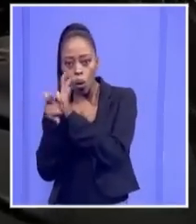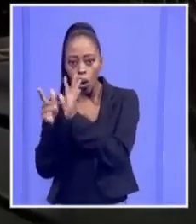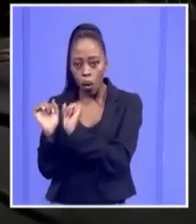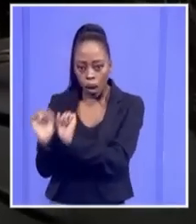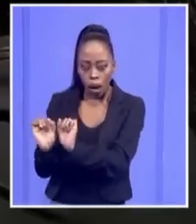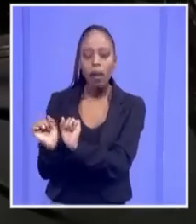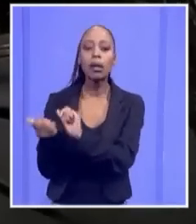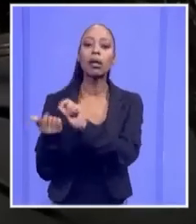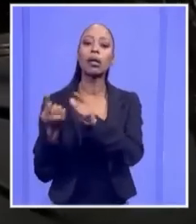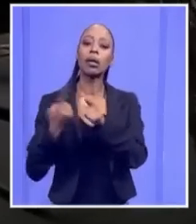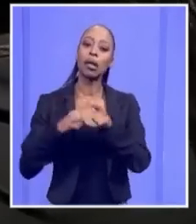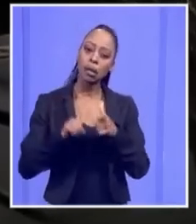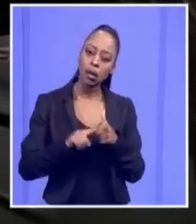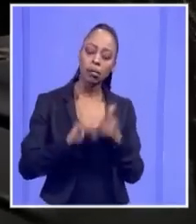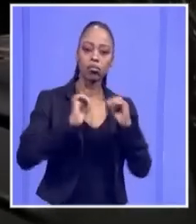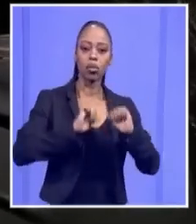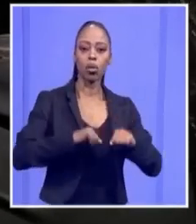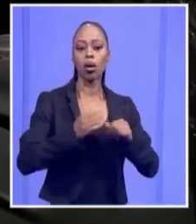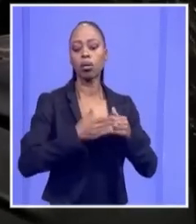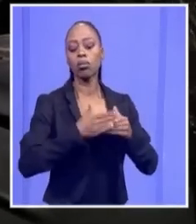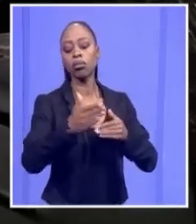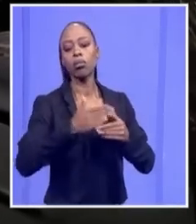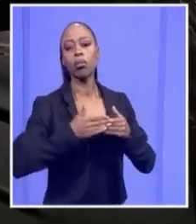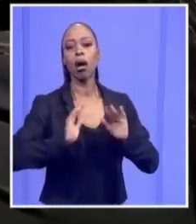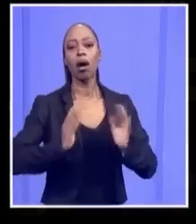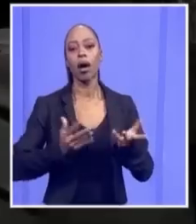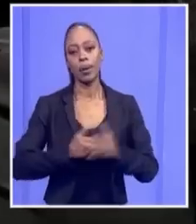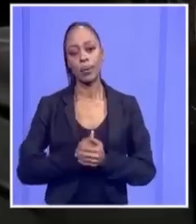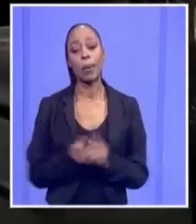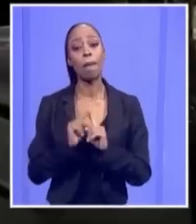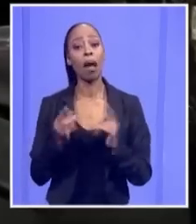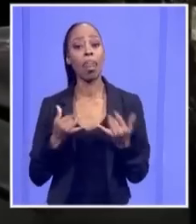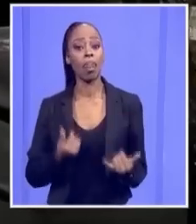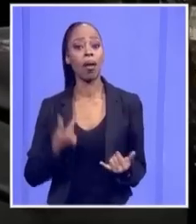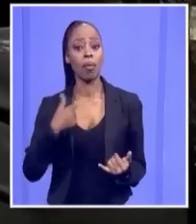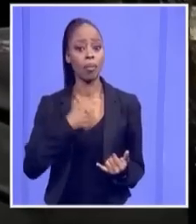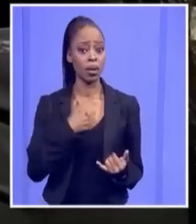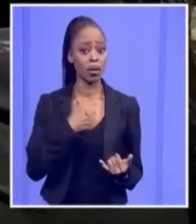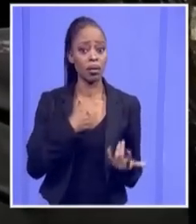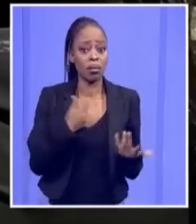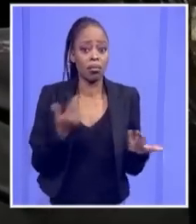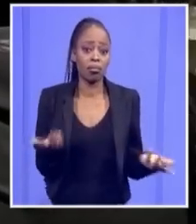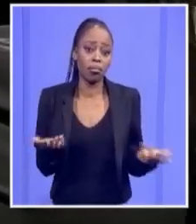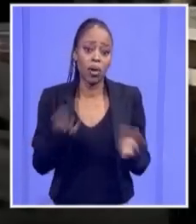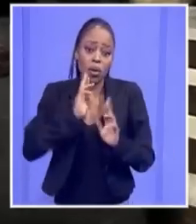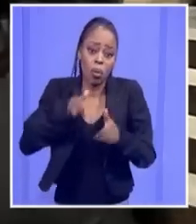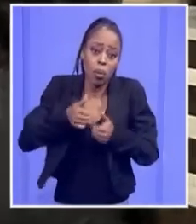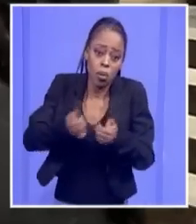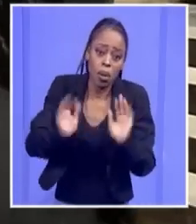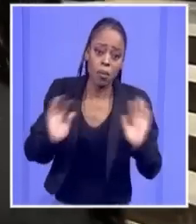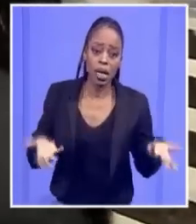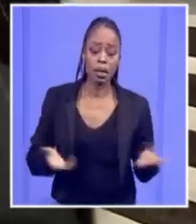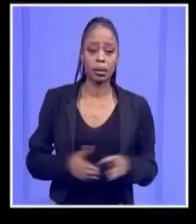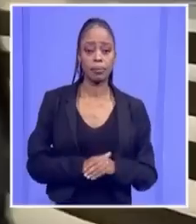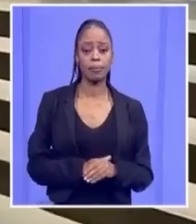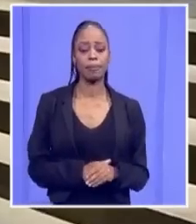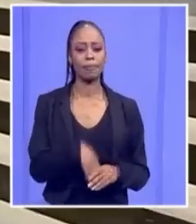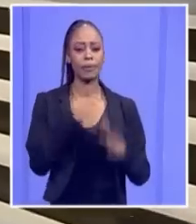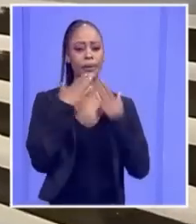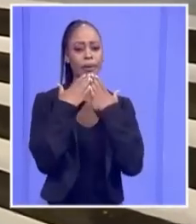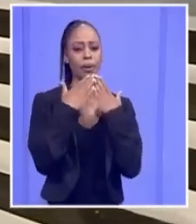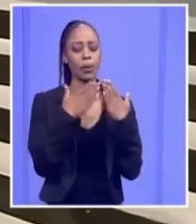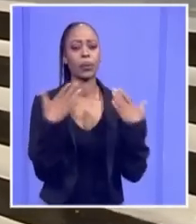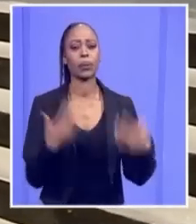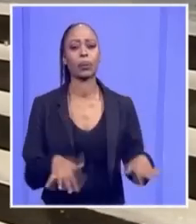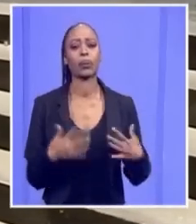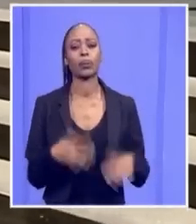team, and they're going to agree a way forward. At this point, I have to go and give a report back. All right, thank you so much. That was